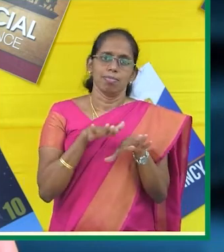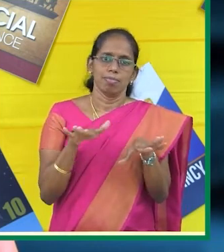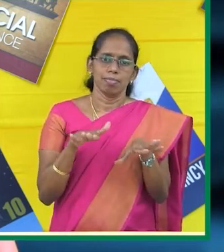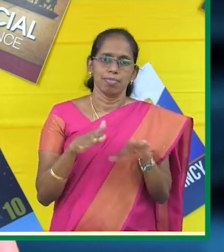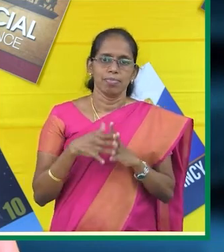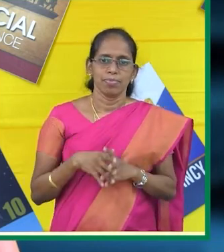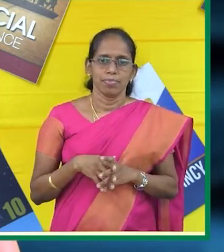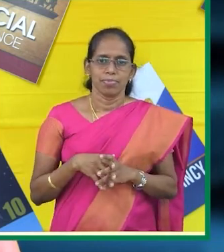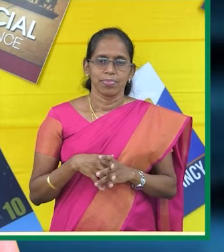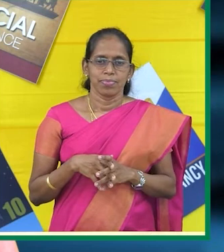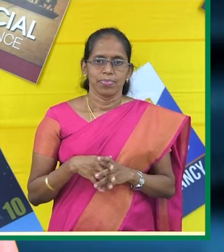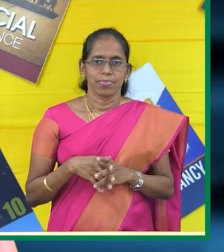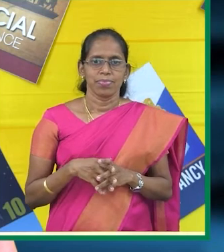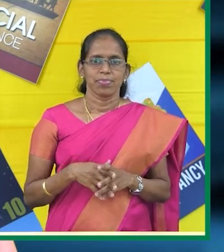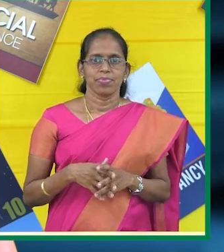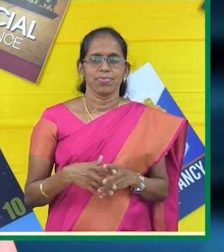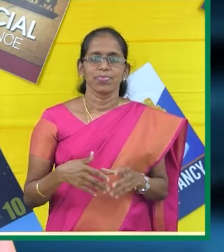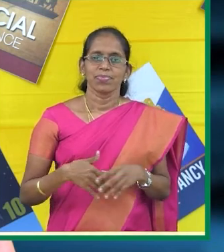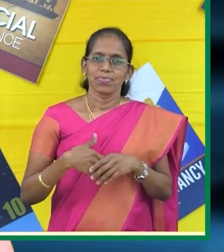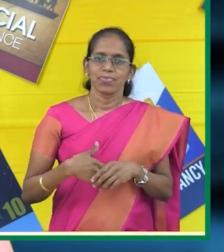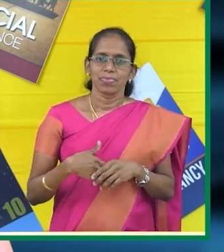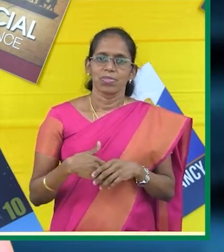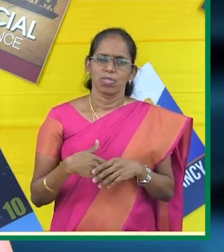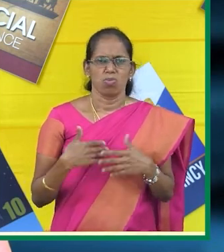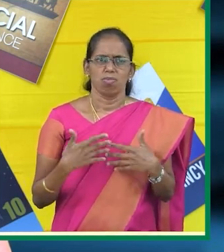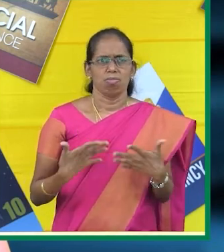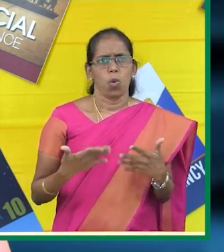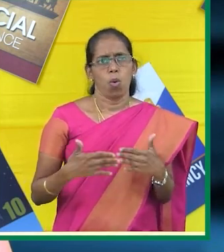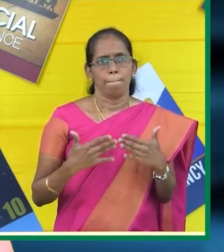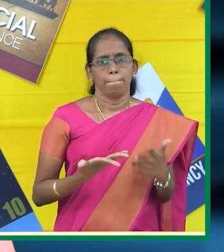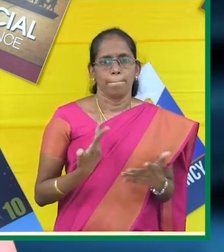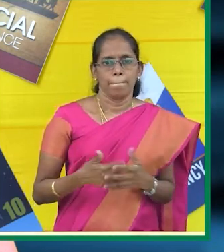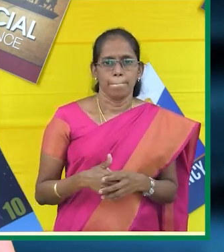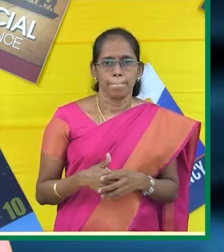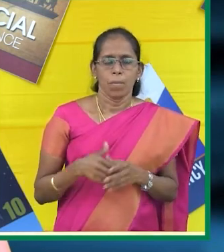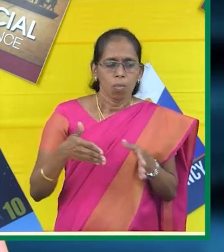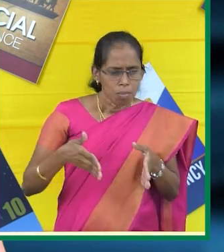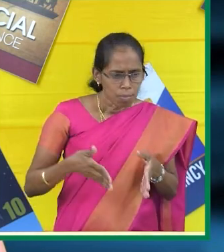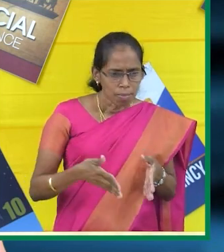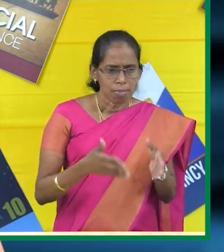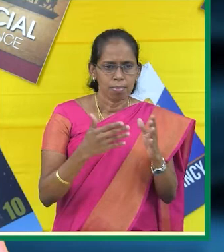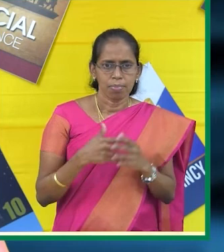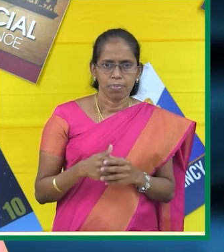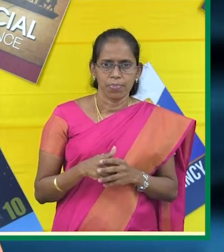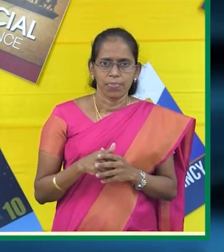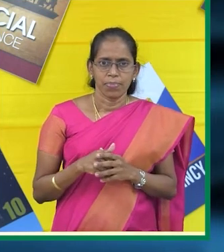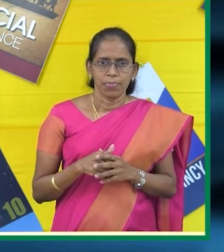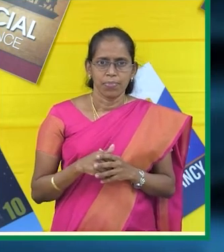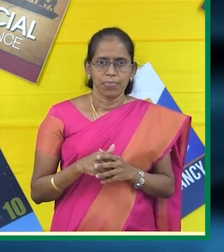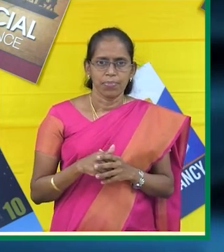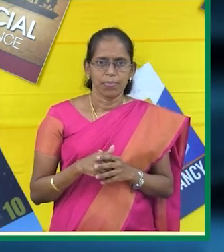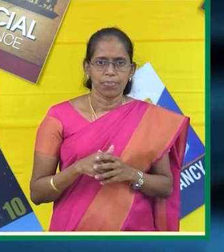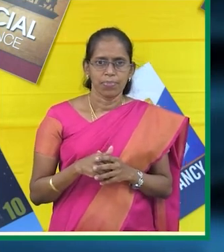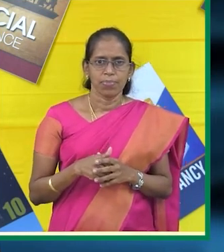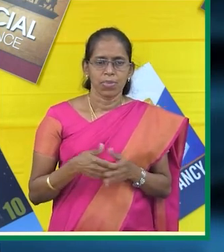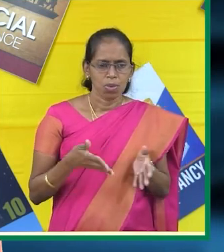just wishes to go home, and he on the way he wishes to take